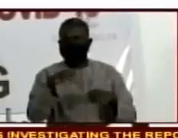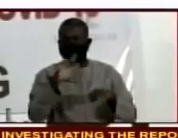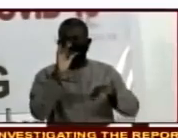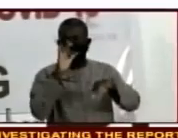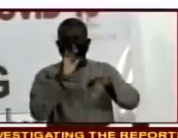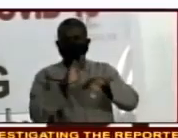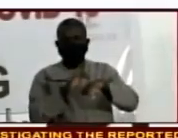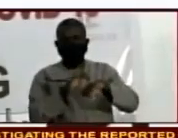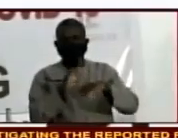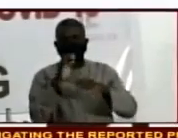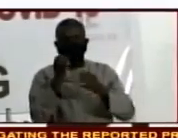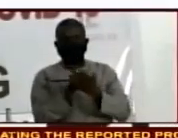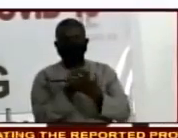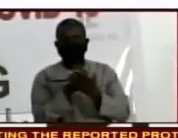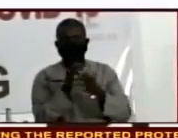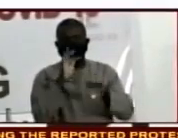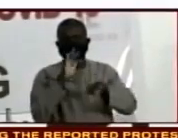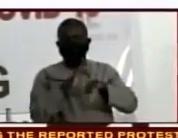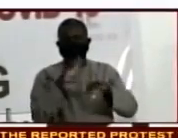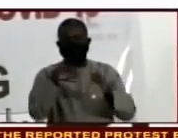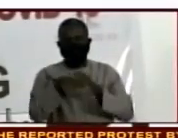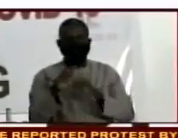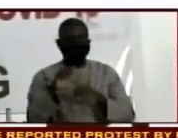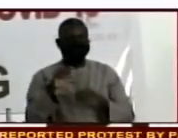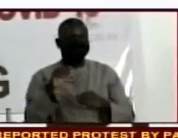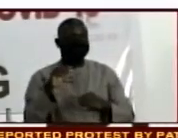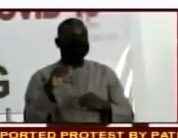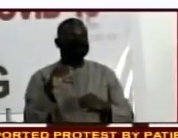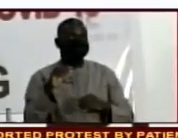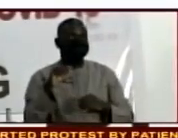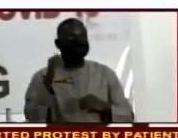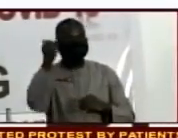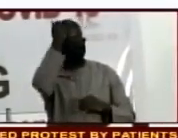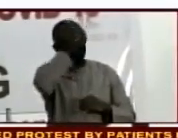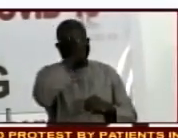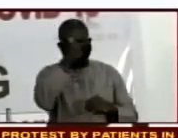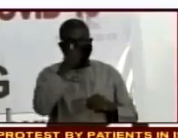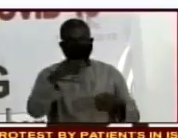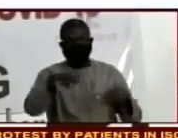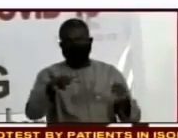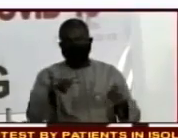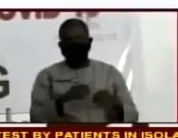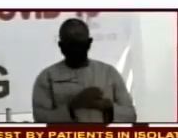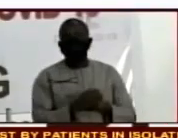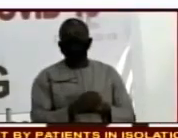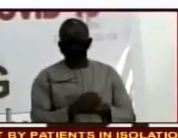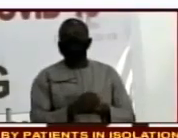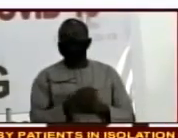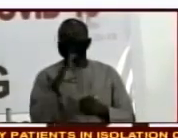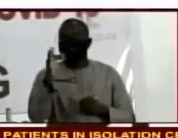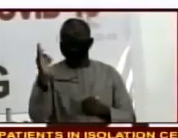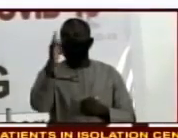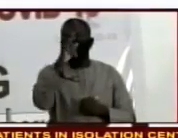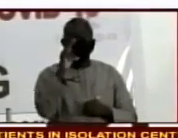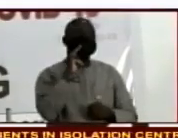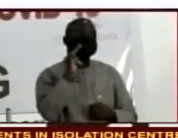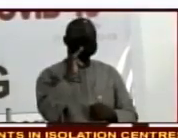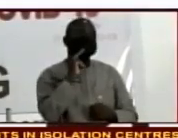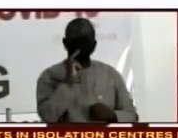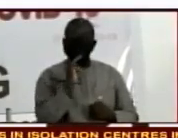or economic impact in Africa's largest aviation markets. That for Nigeria,